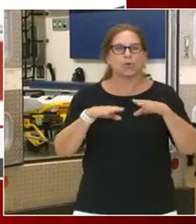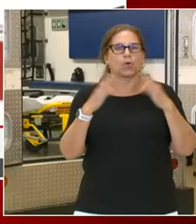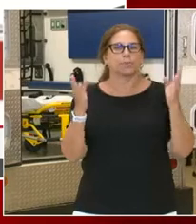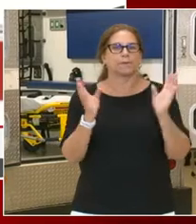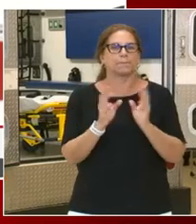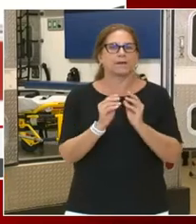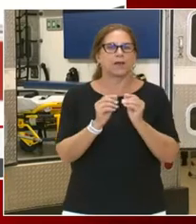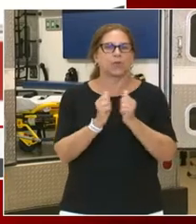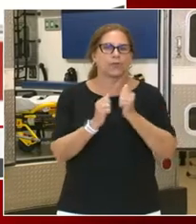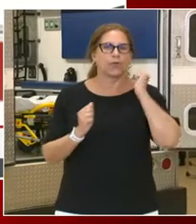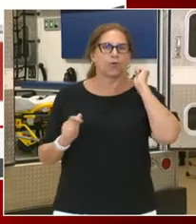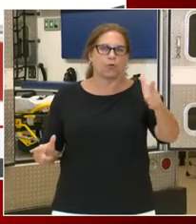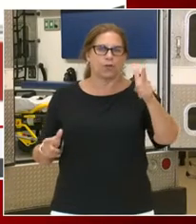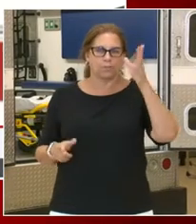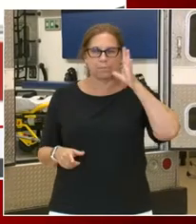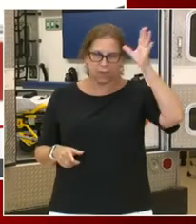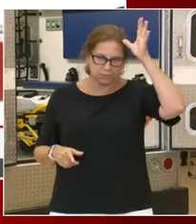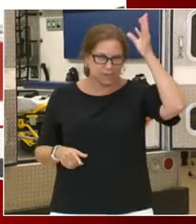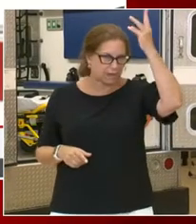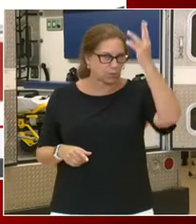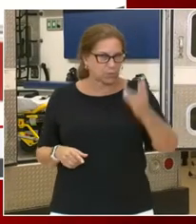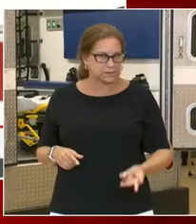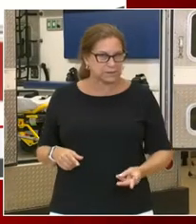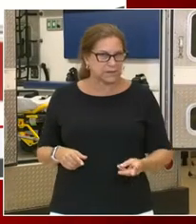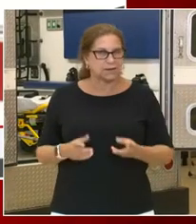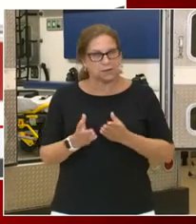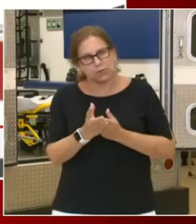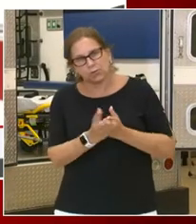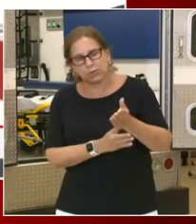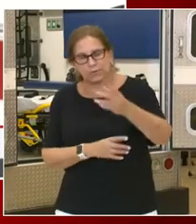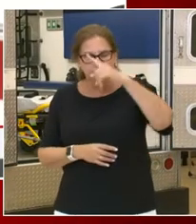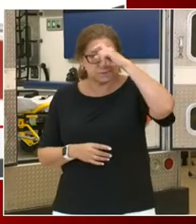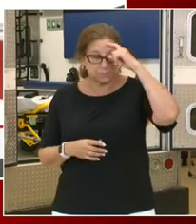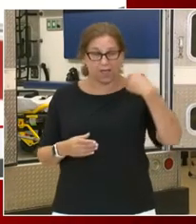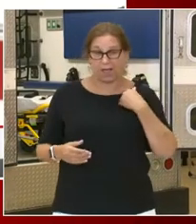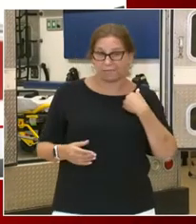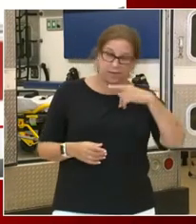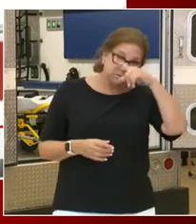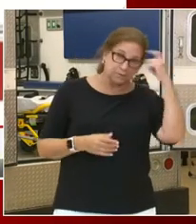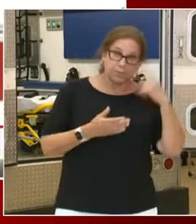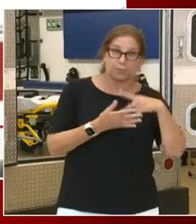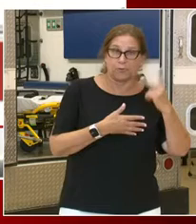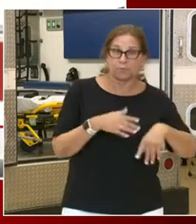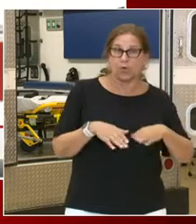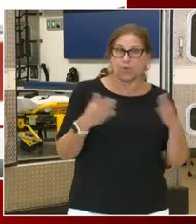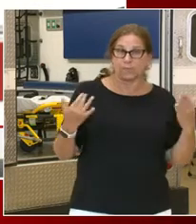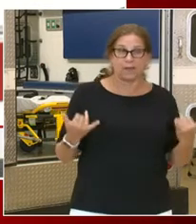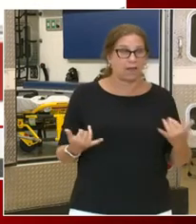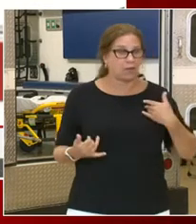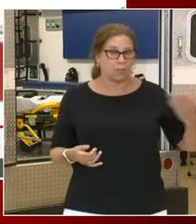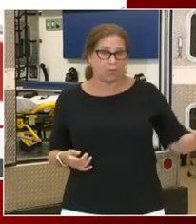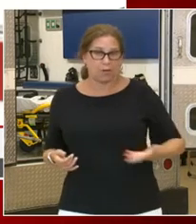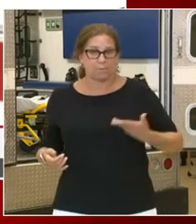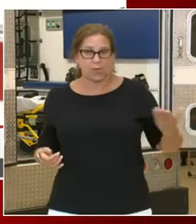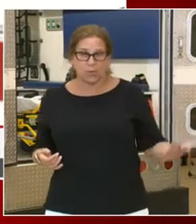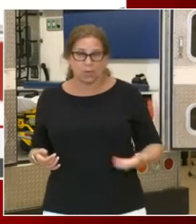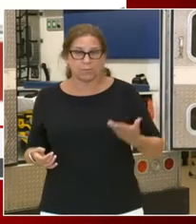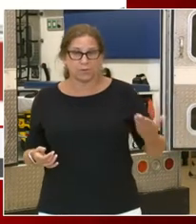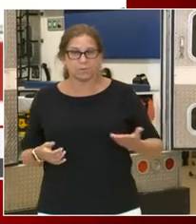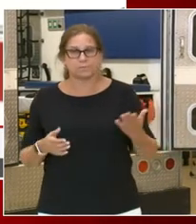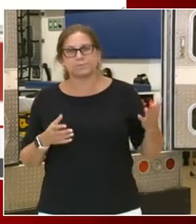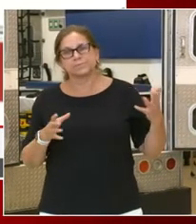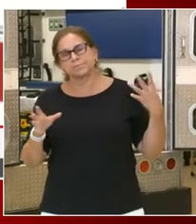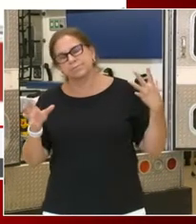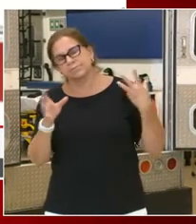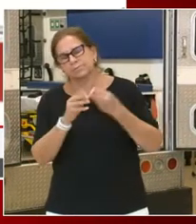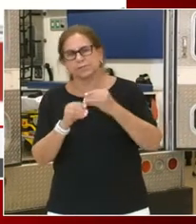leveraging those days. And in the summer, we're positioned to welcome back close to 20,000 students, and that's another opportunity